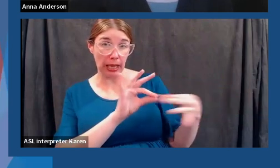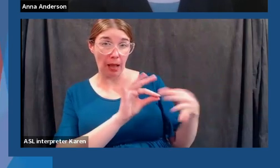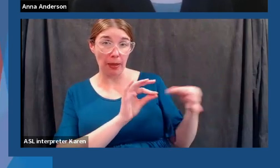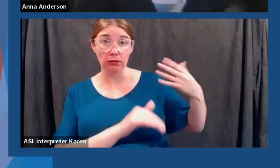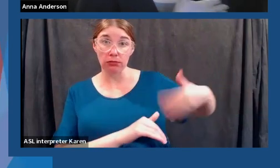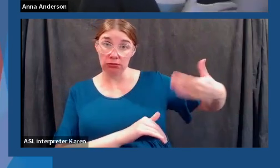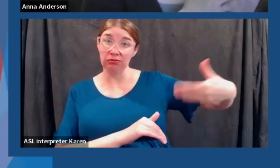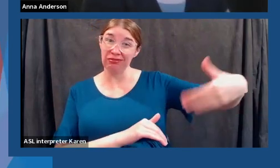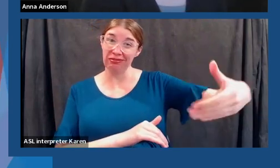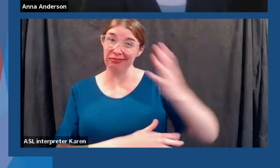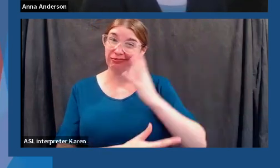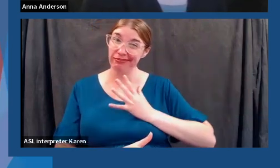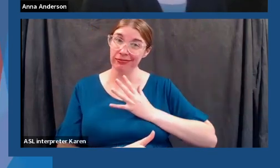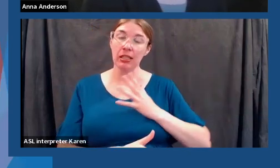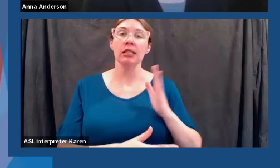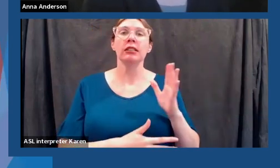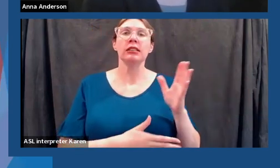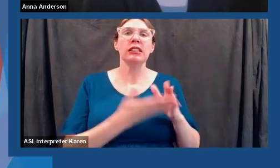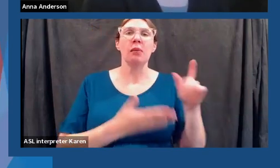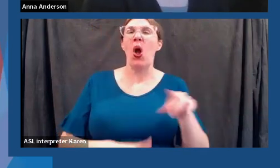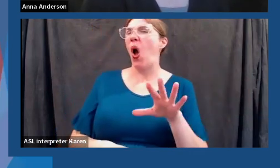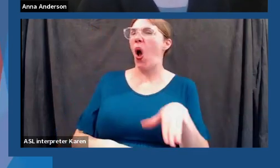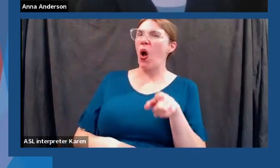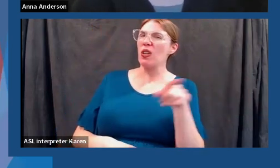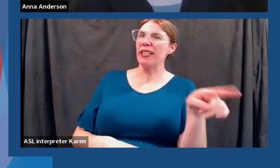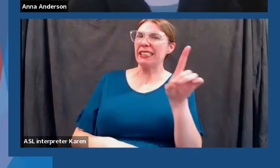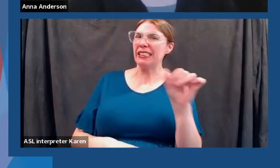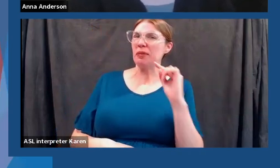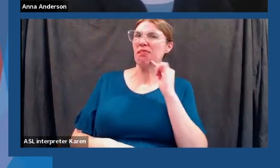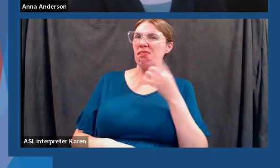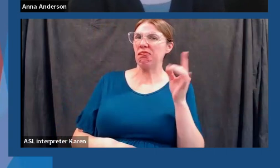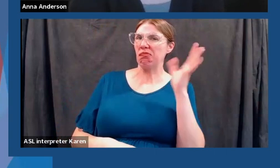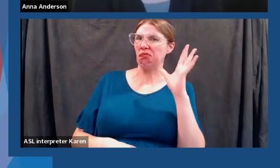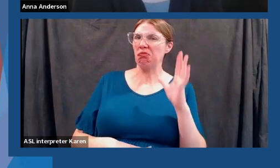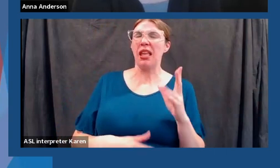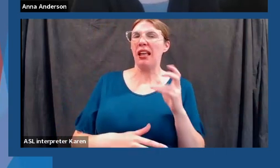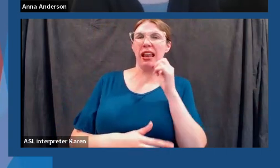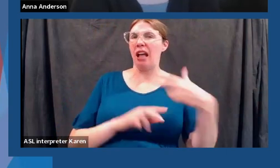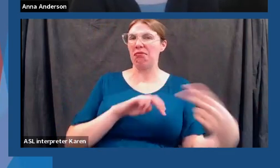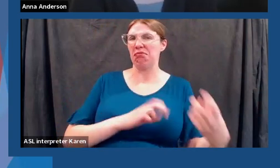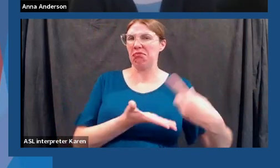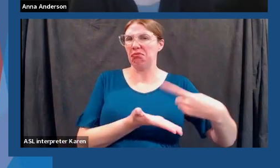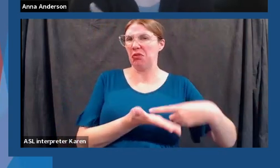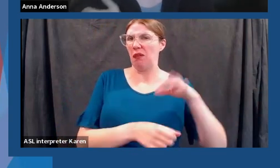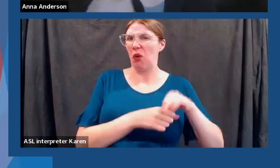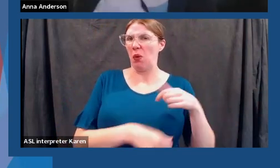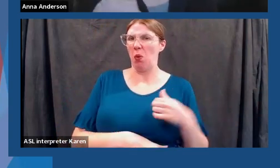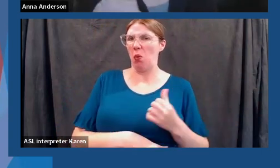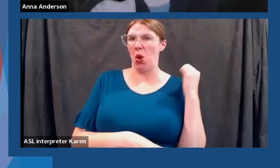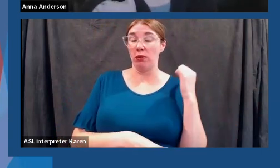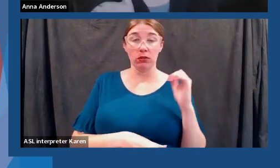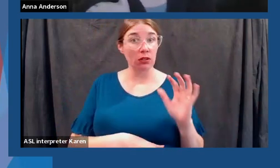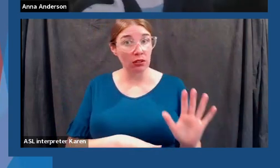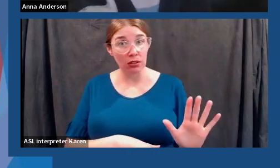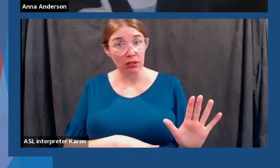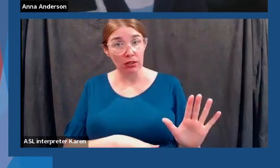say, this person is too disabled to vote. We're not going to discuss voting with that person. The procedure for removing the right to vote